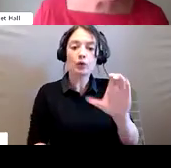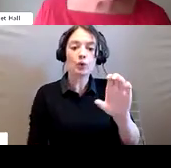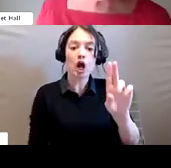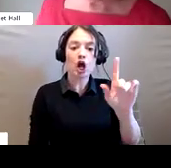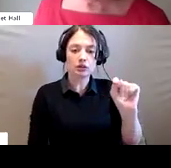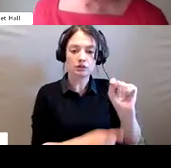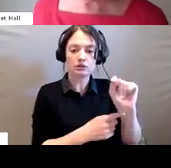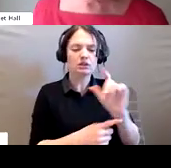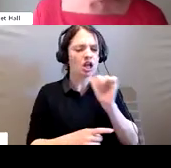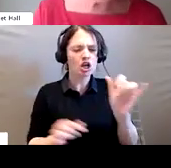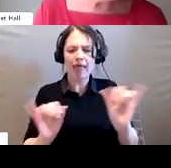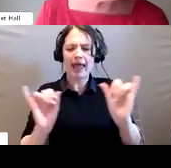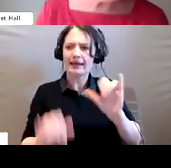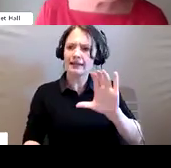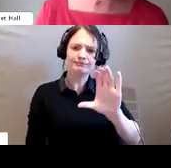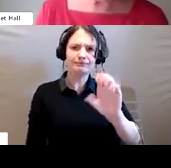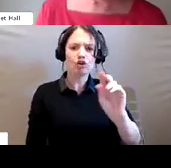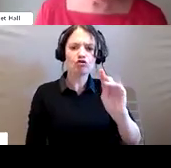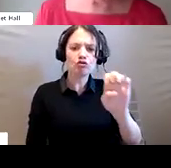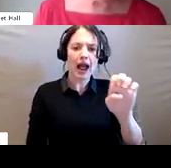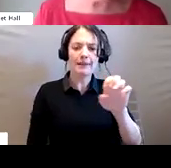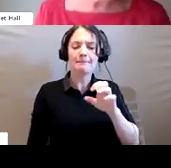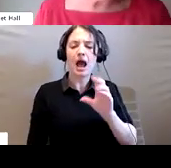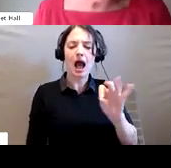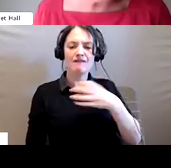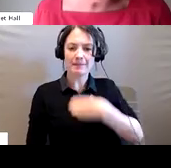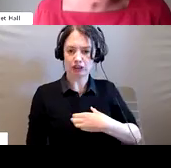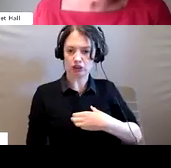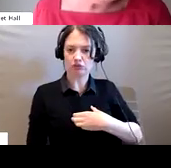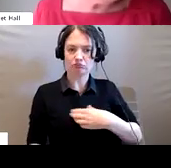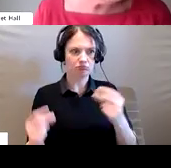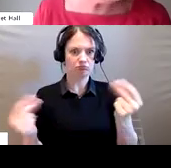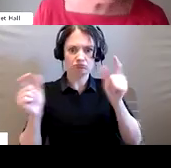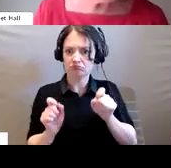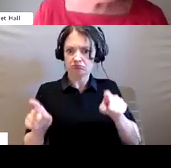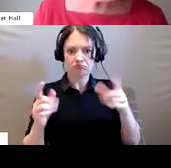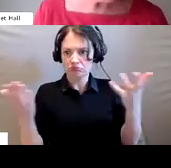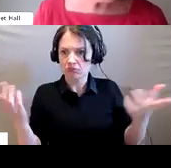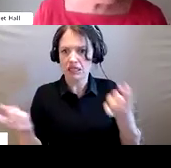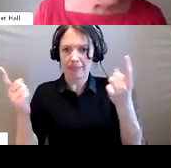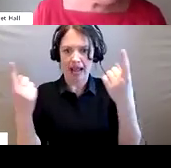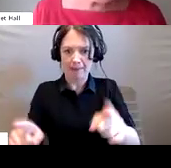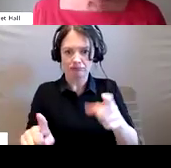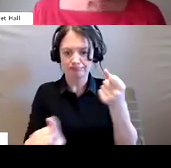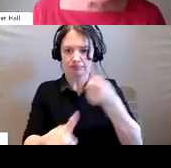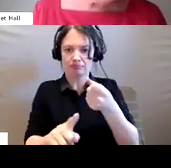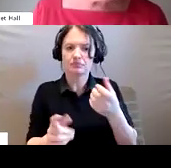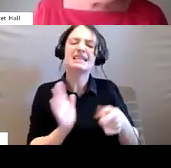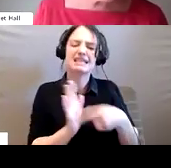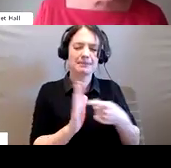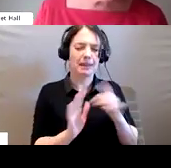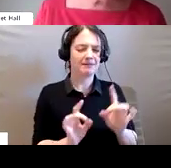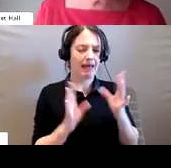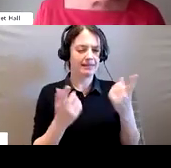right? As domestic violence is sometimes constructed. And